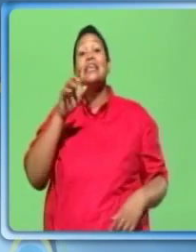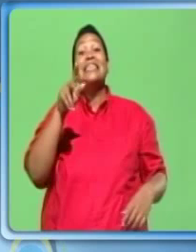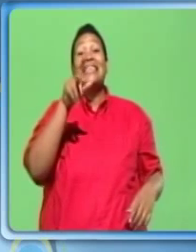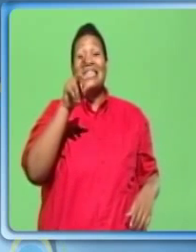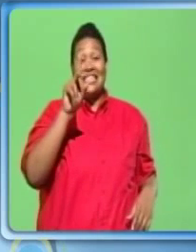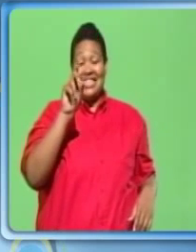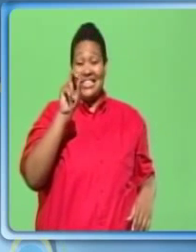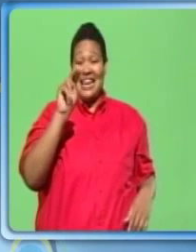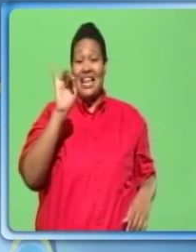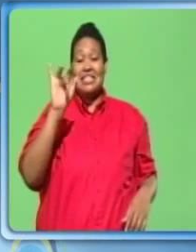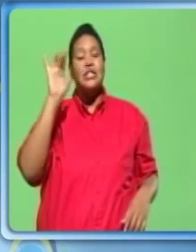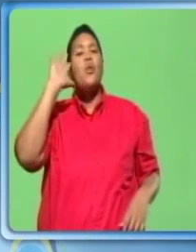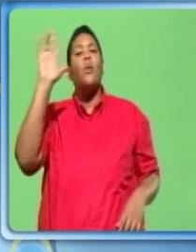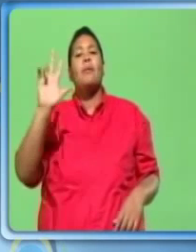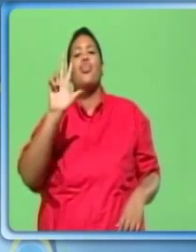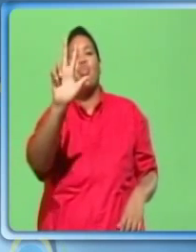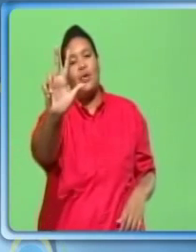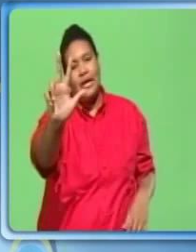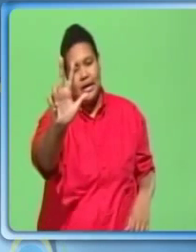would be 3.